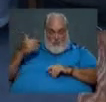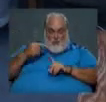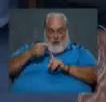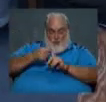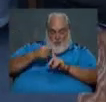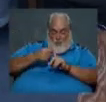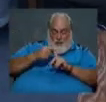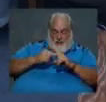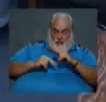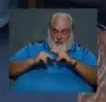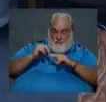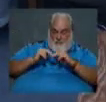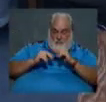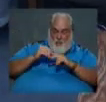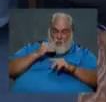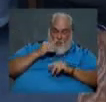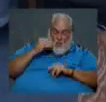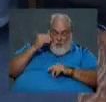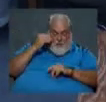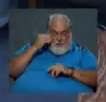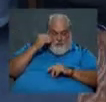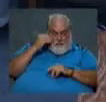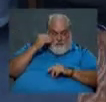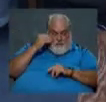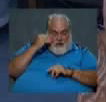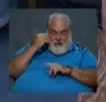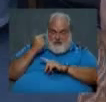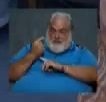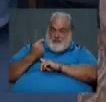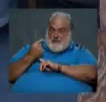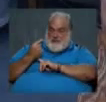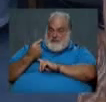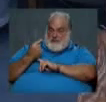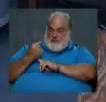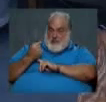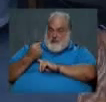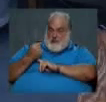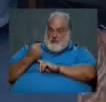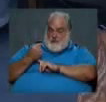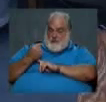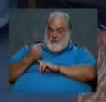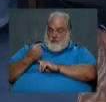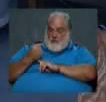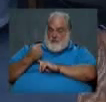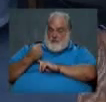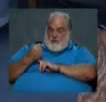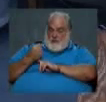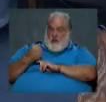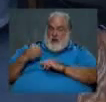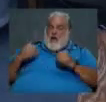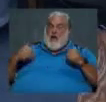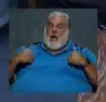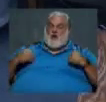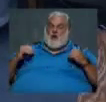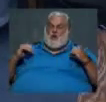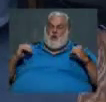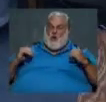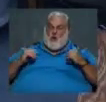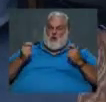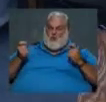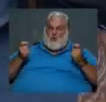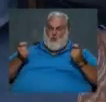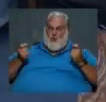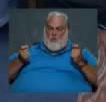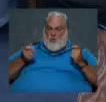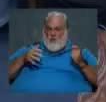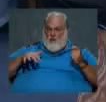as lately as last year that I had no control over, that